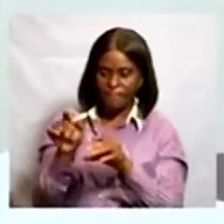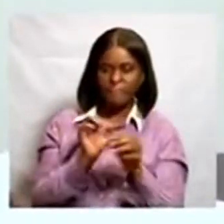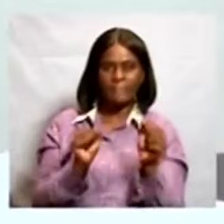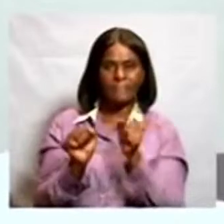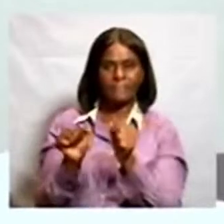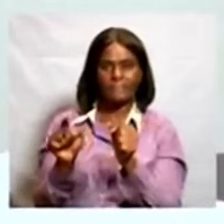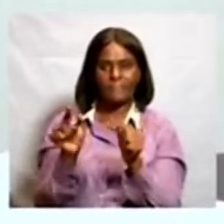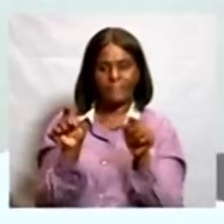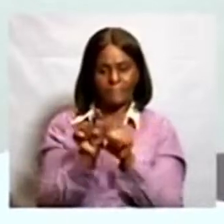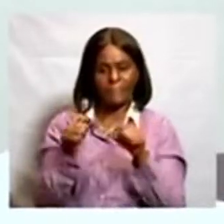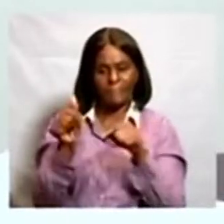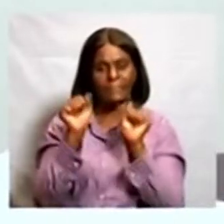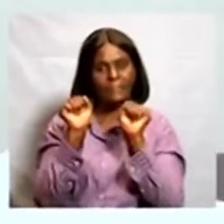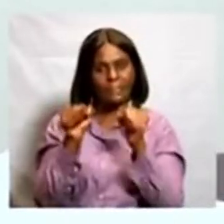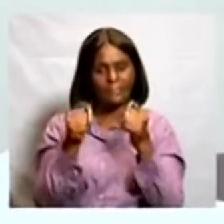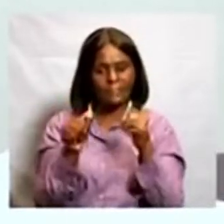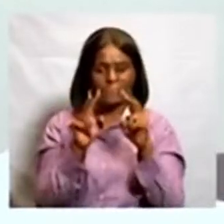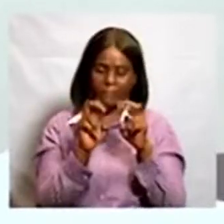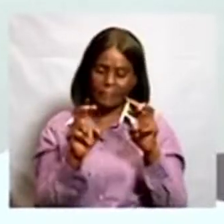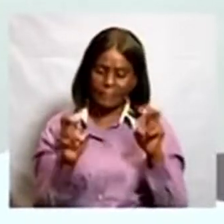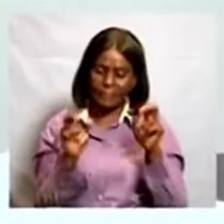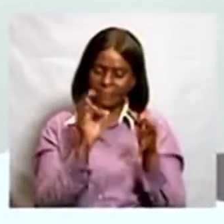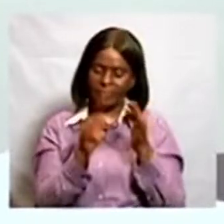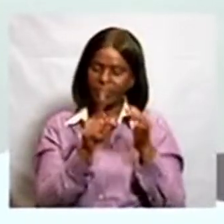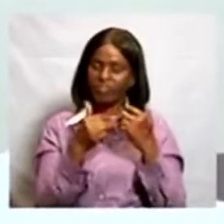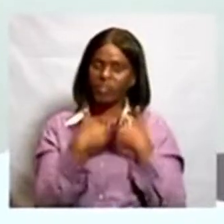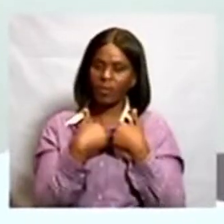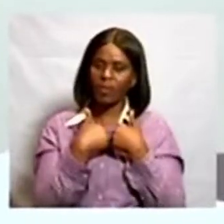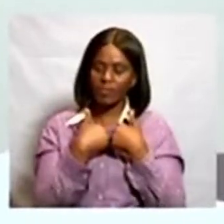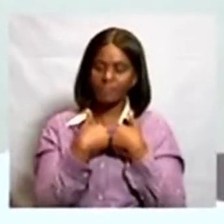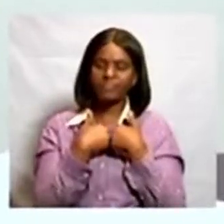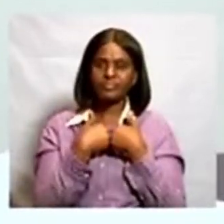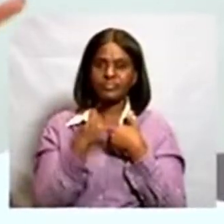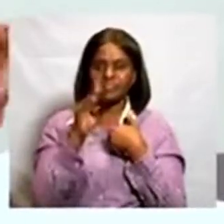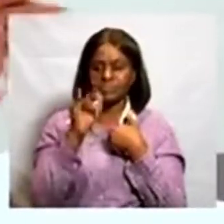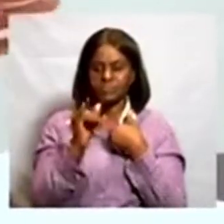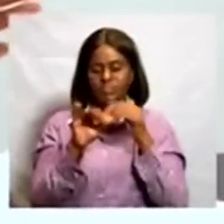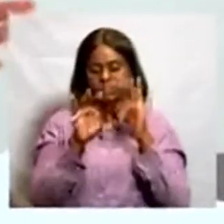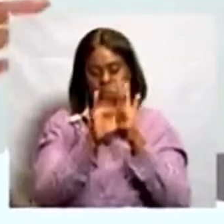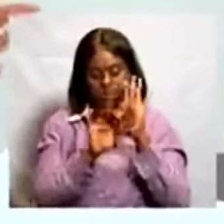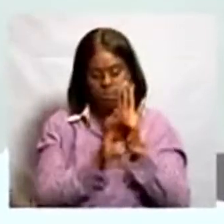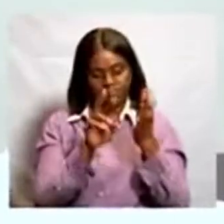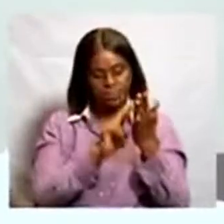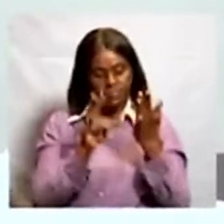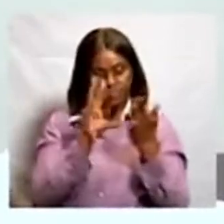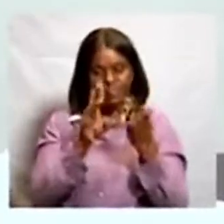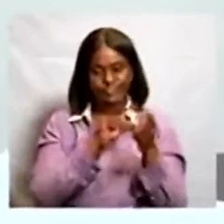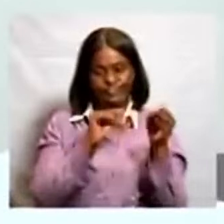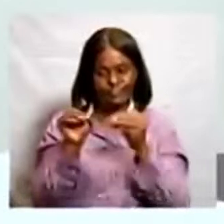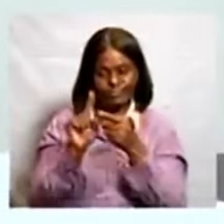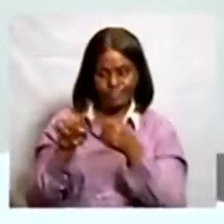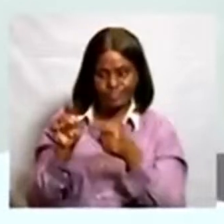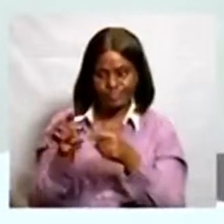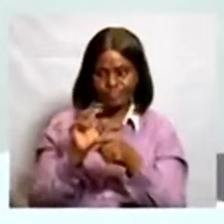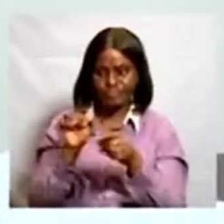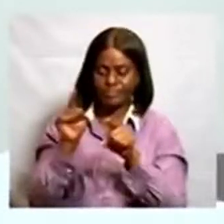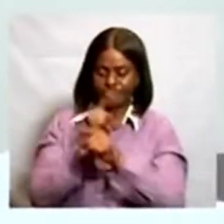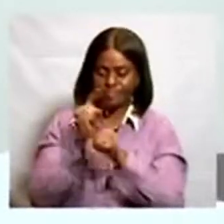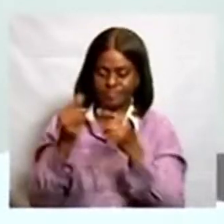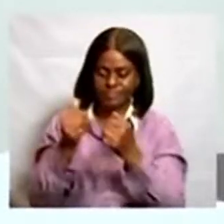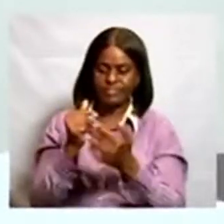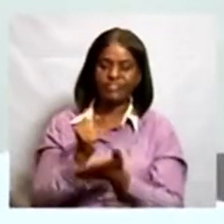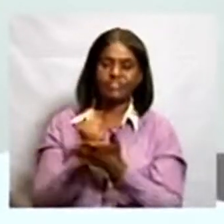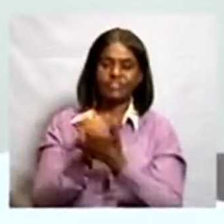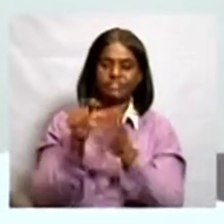system. So you are able to verify that if you have a barcode reader, it will go to our system and just download the